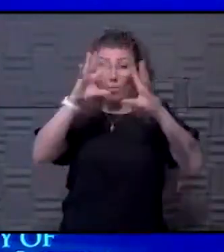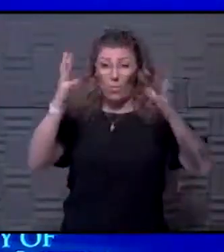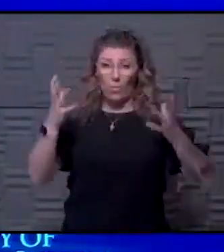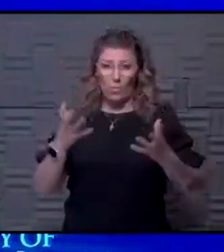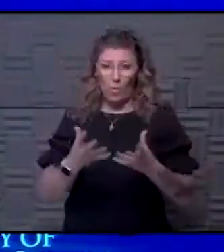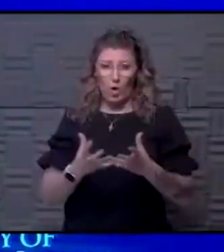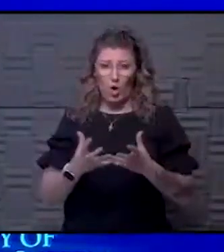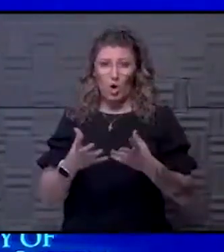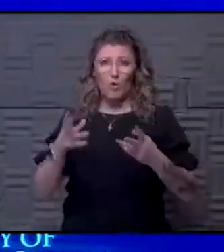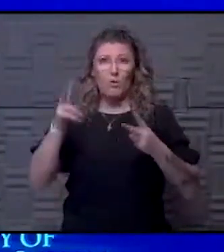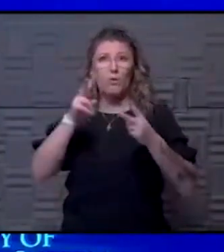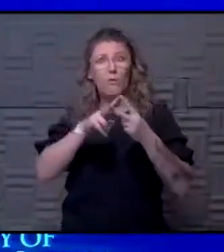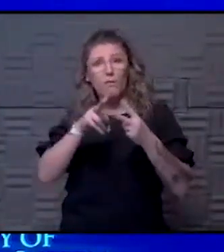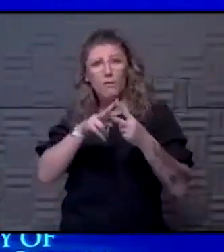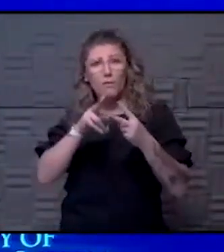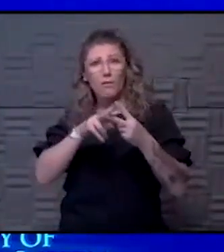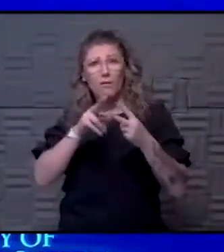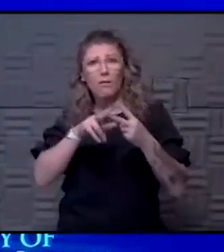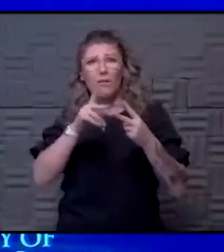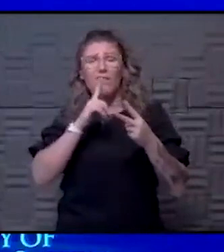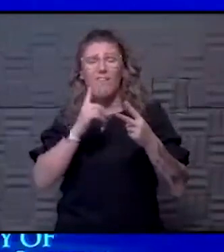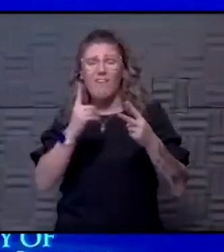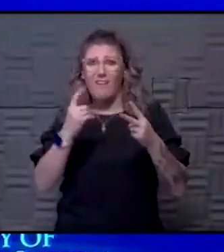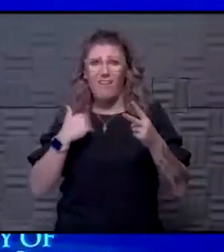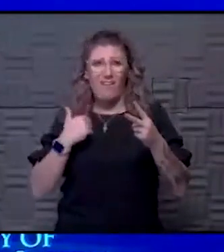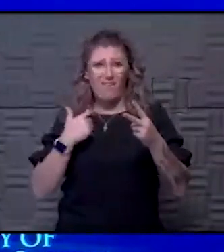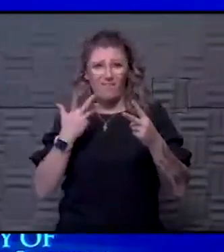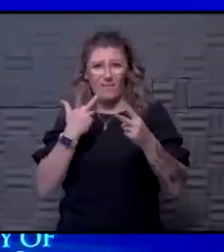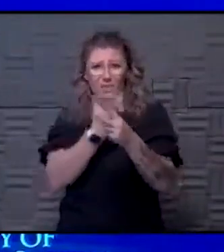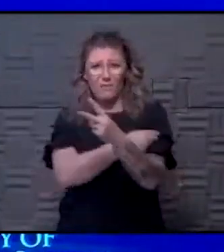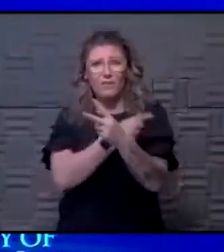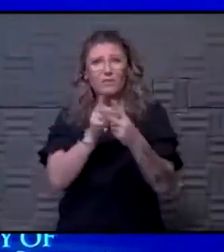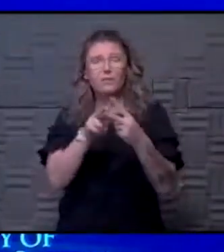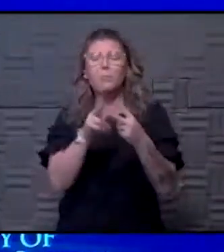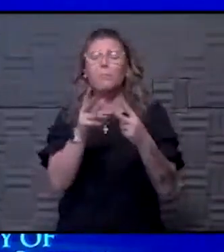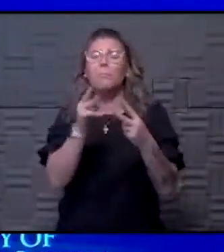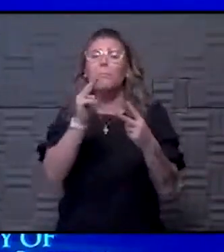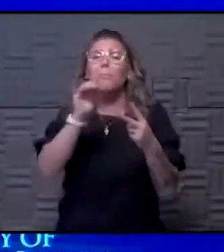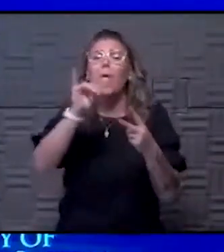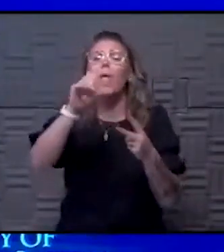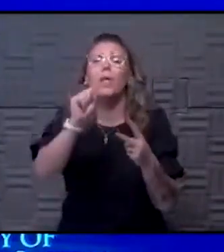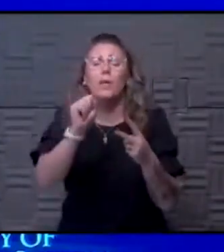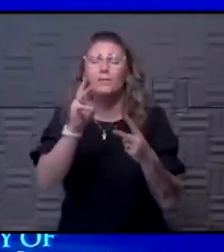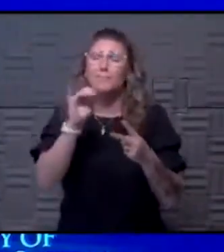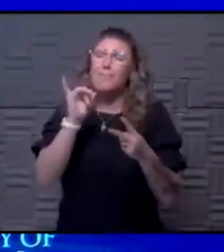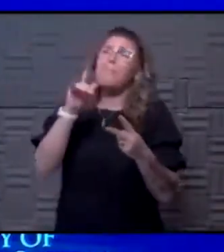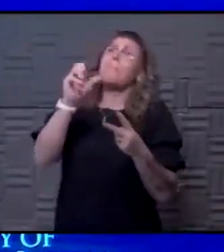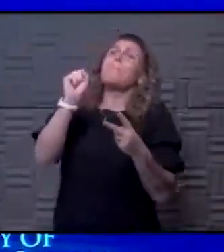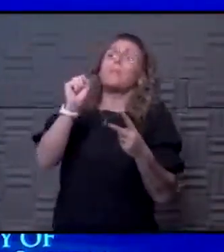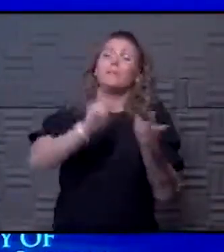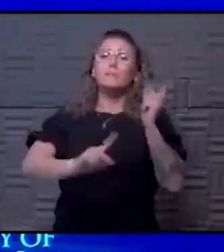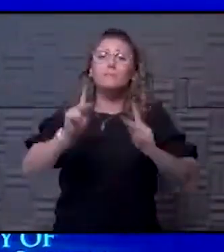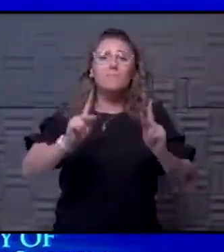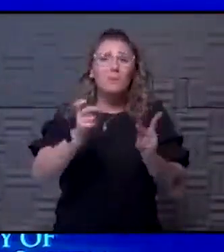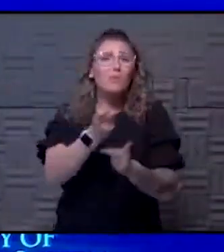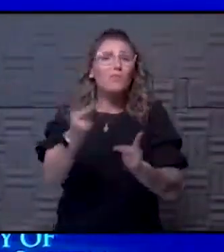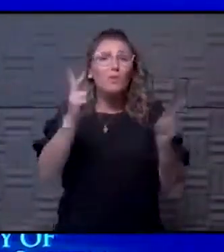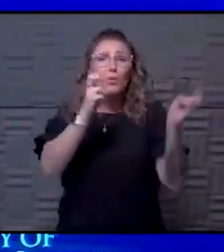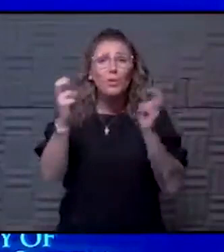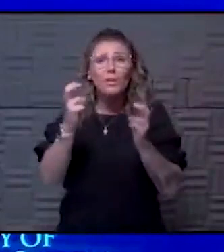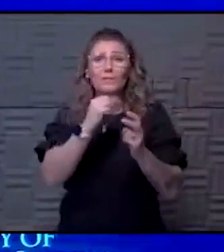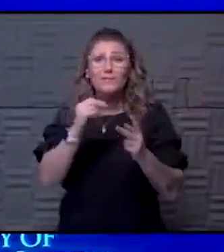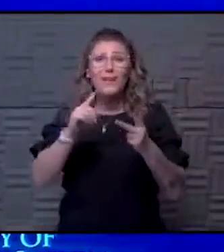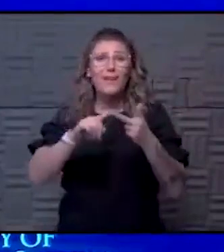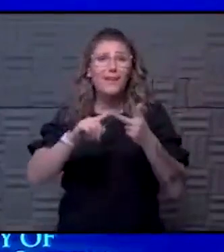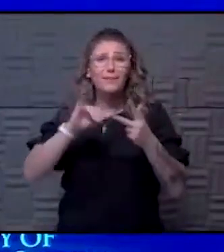Moderna vaccines especially have now had millions and millions and millions of recipients with very few issues. And even the J&J